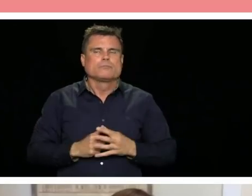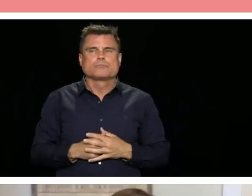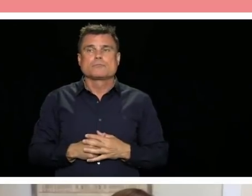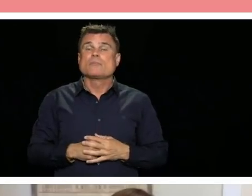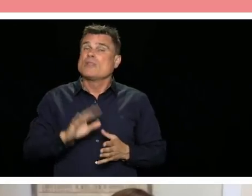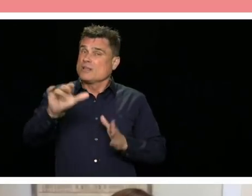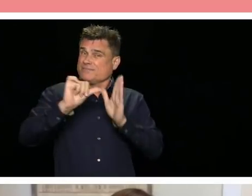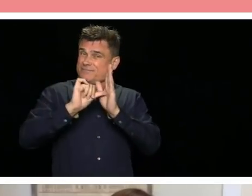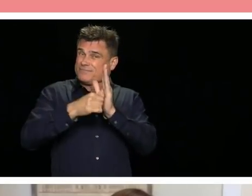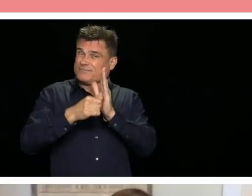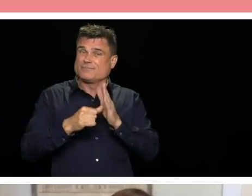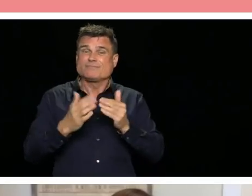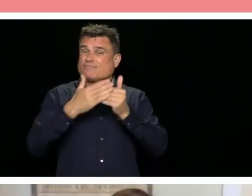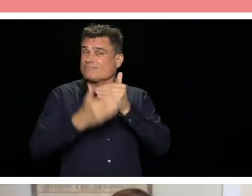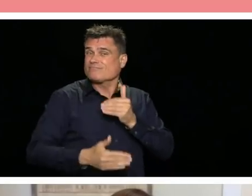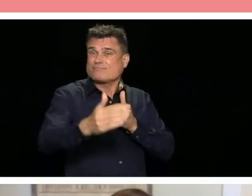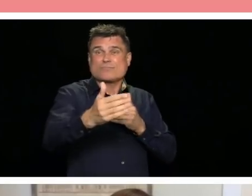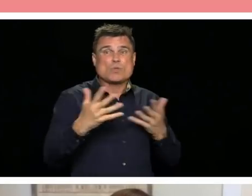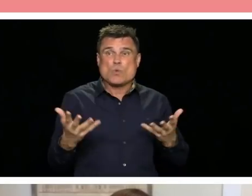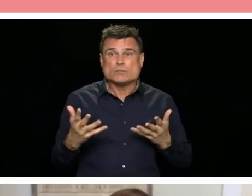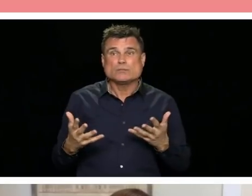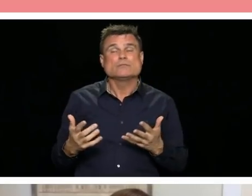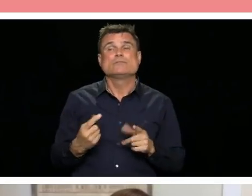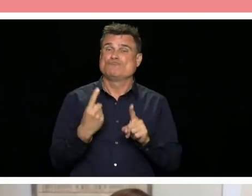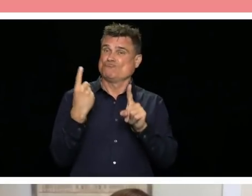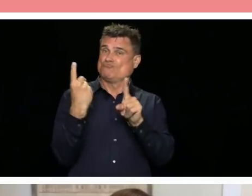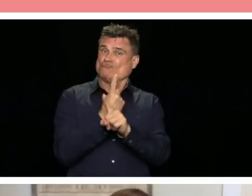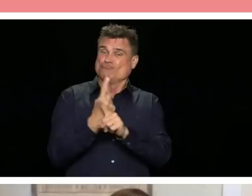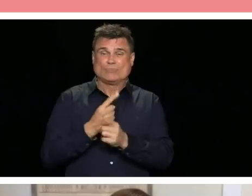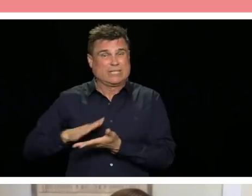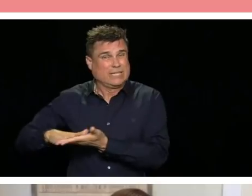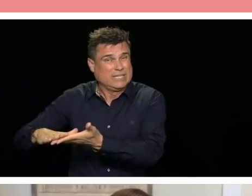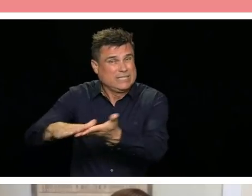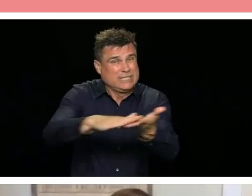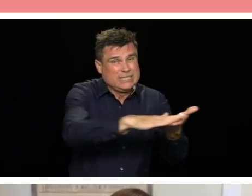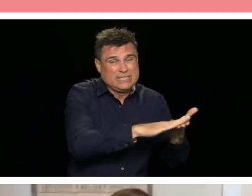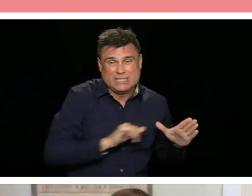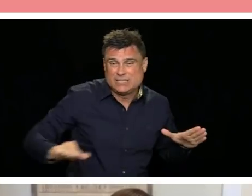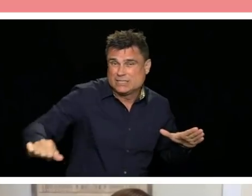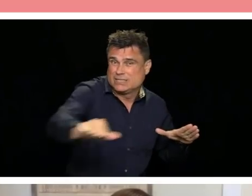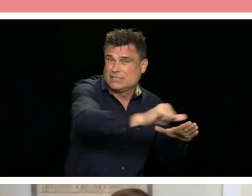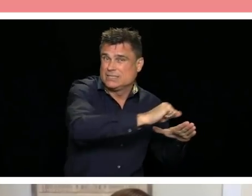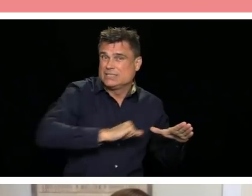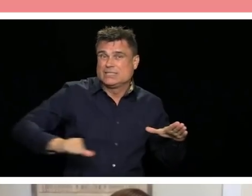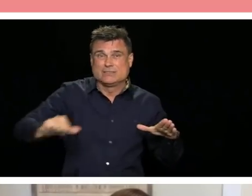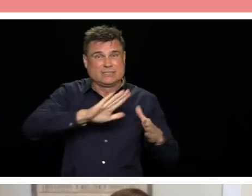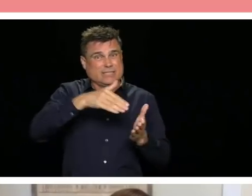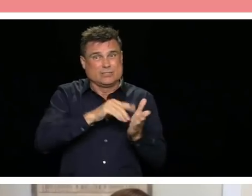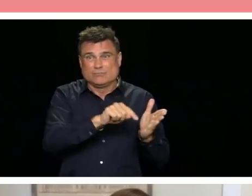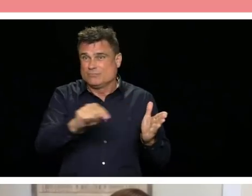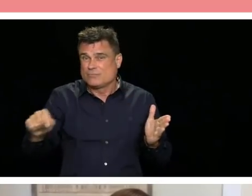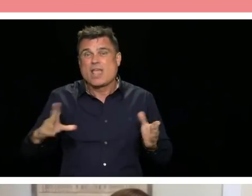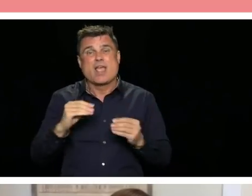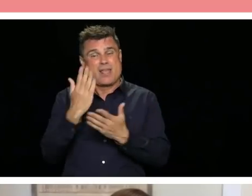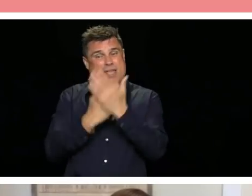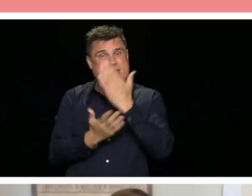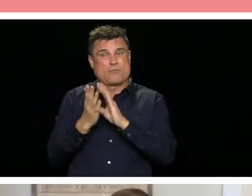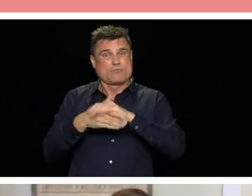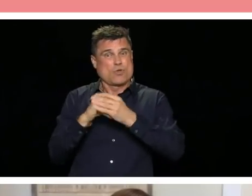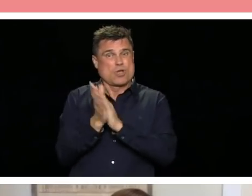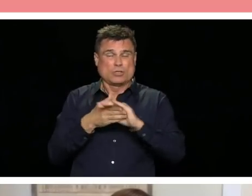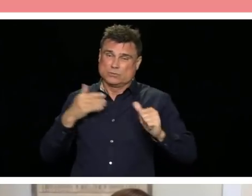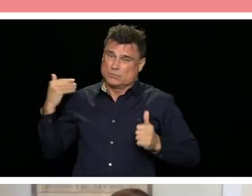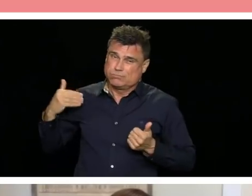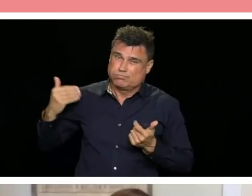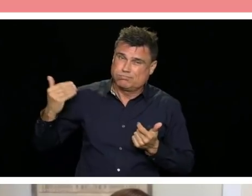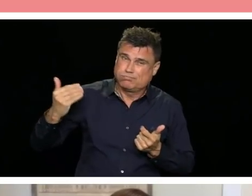hands. And I think in the case of daycare and schools and childcare settings, people know this very well. It's